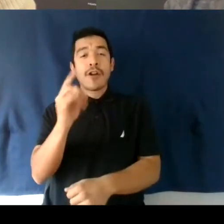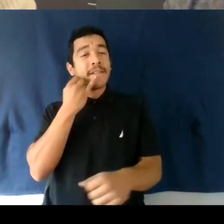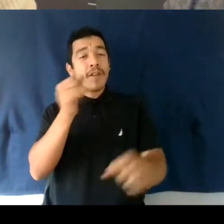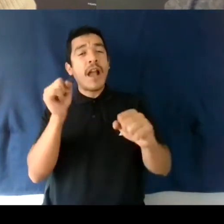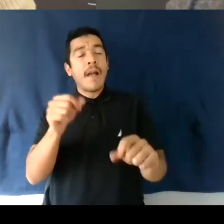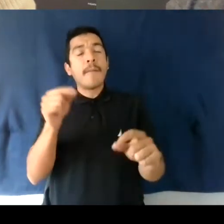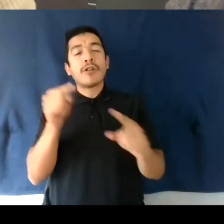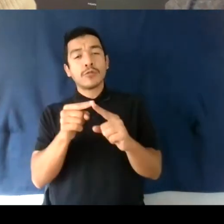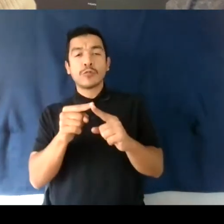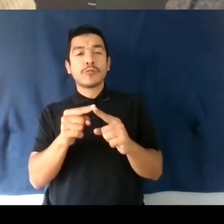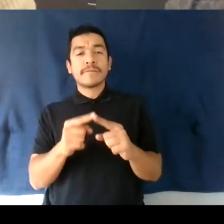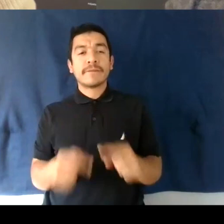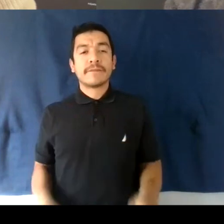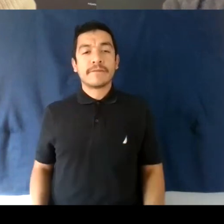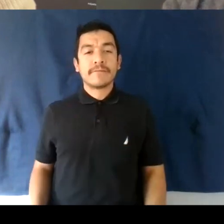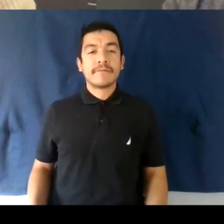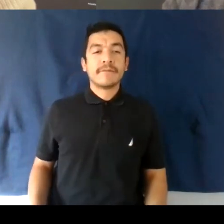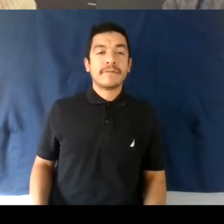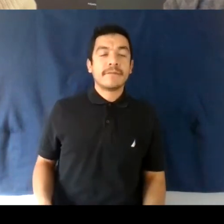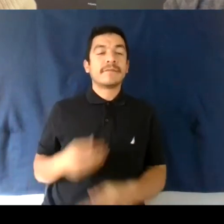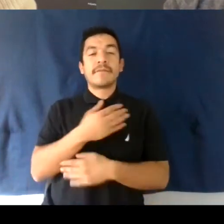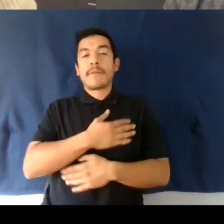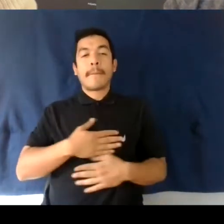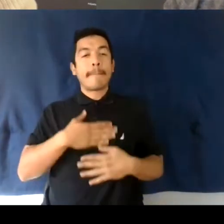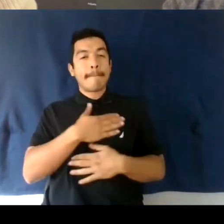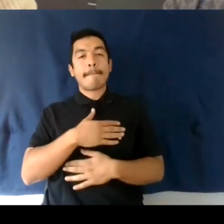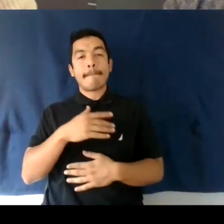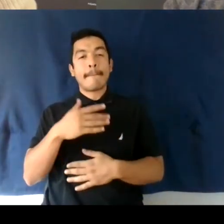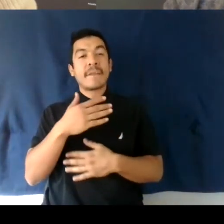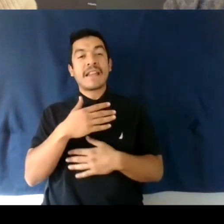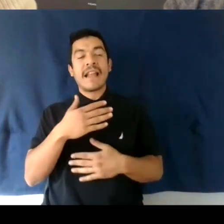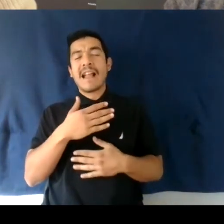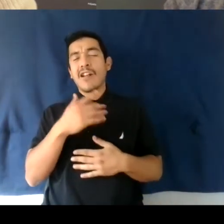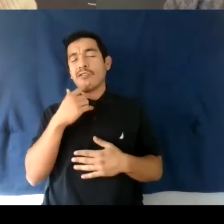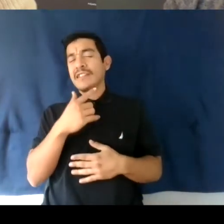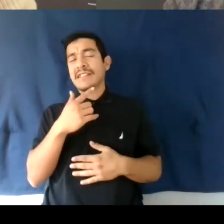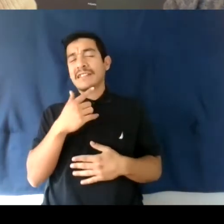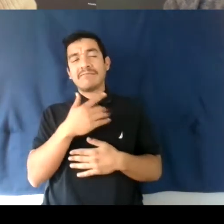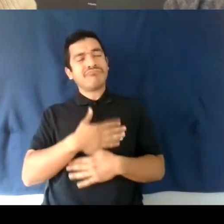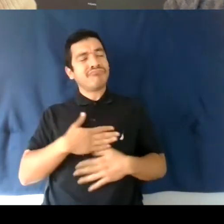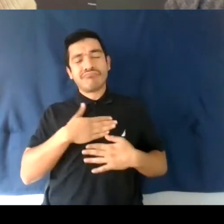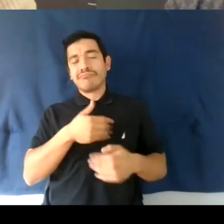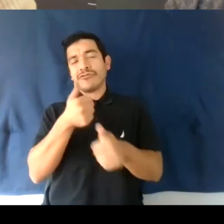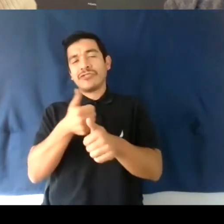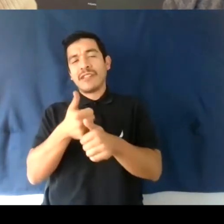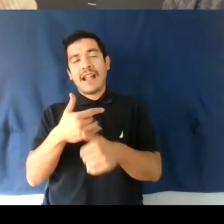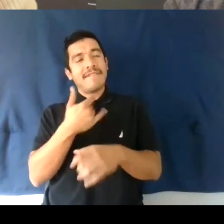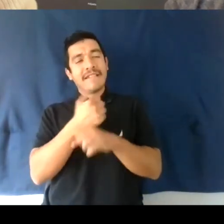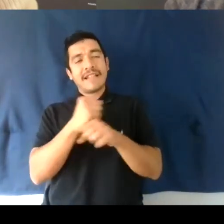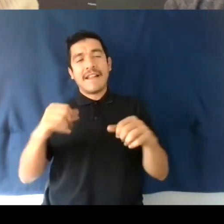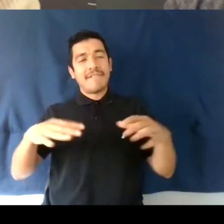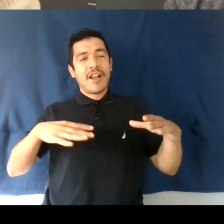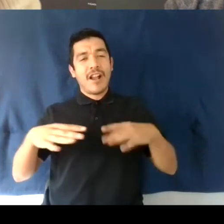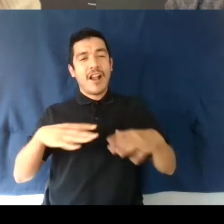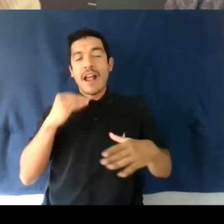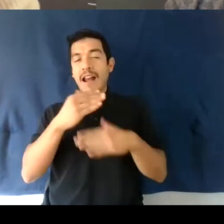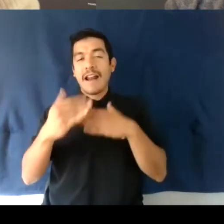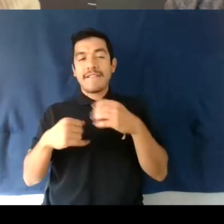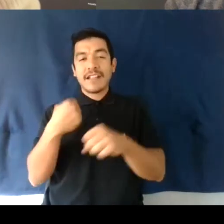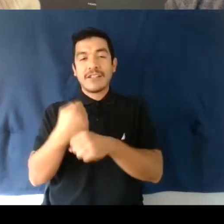to. Mhm. Um, Please just enjoy and have a happy and safe holiday and end Yeah. of the